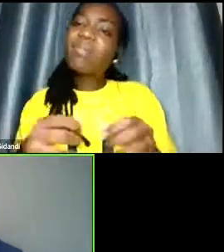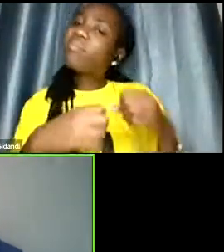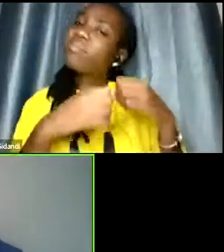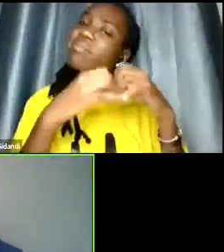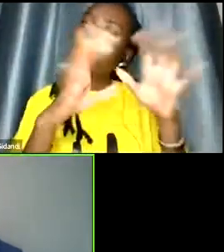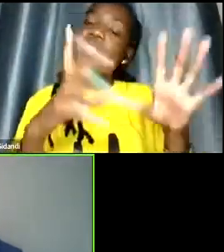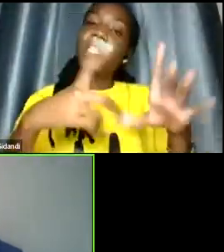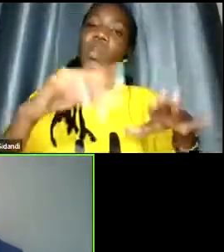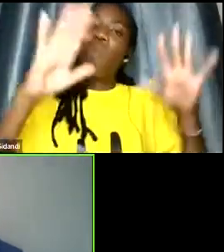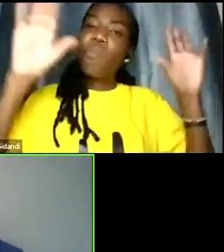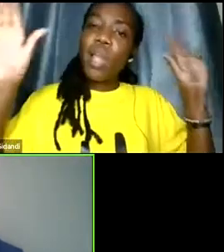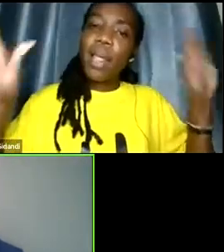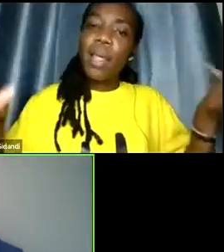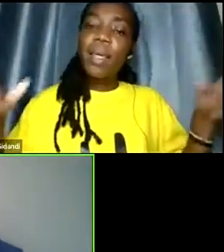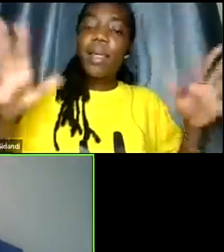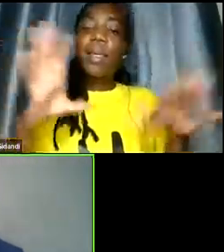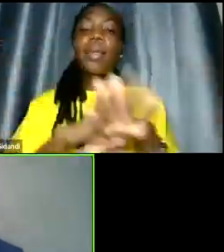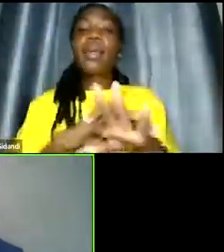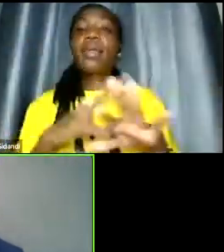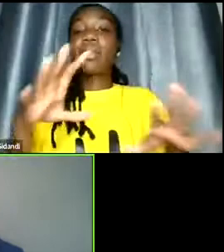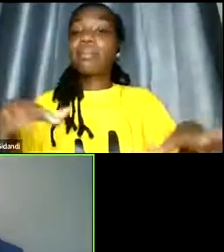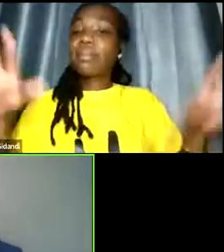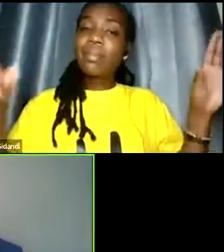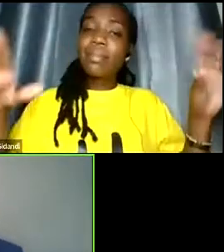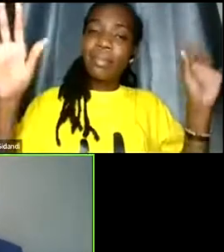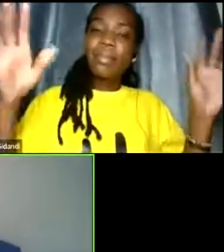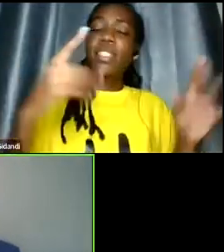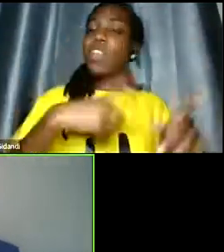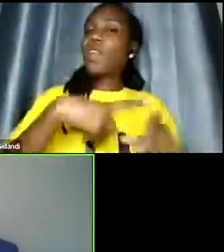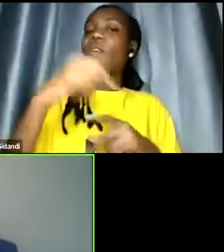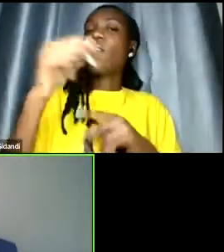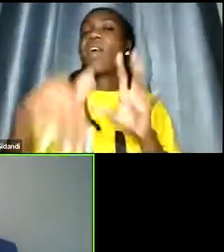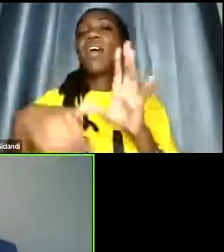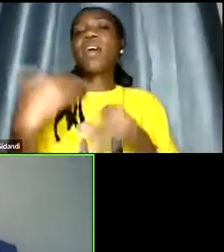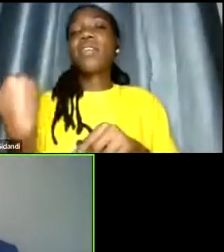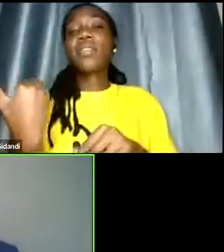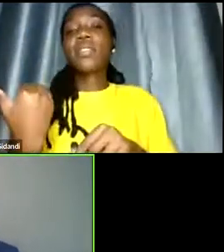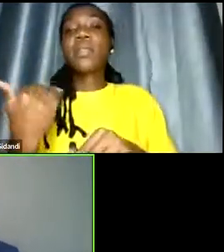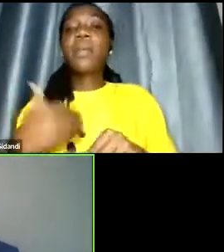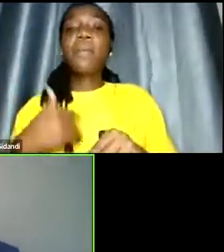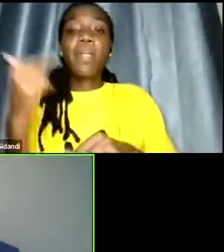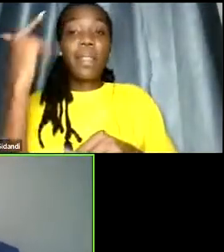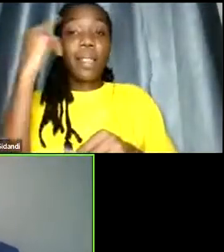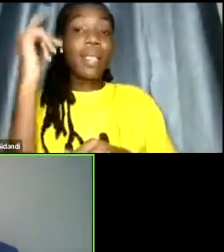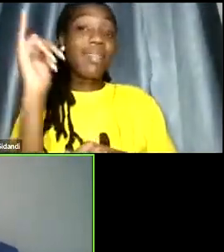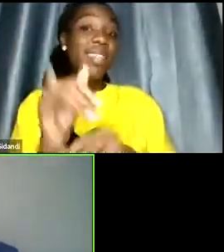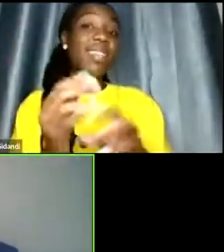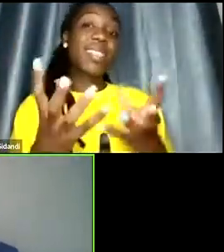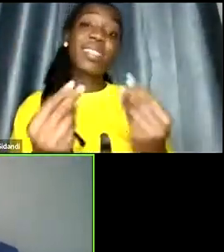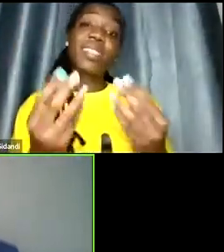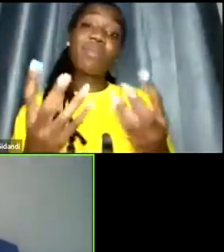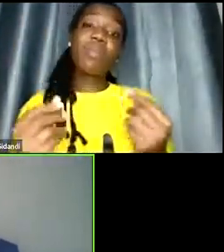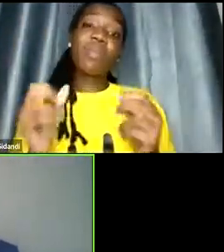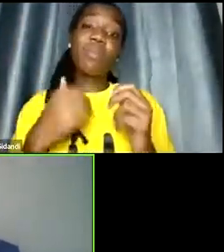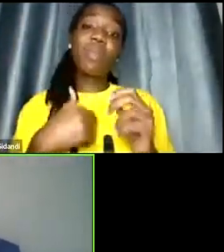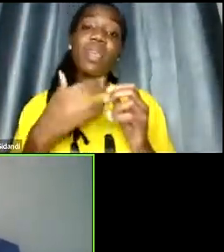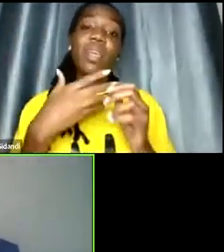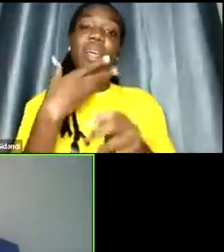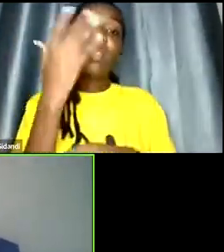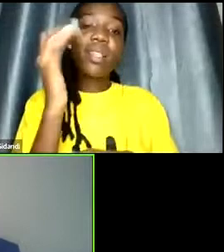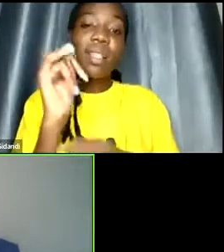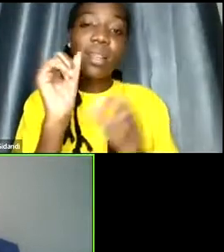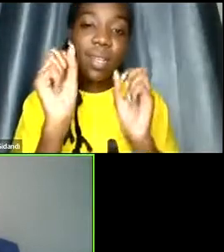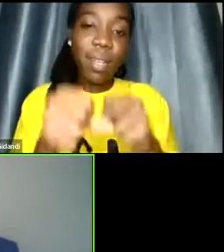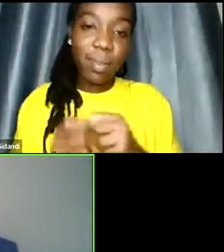their wings to fly and move out there. So as simple, I think that is the simplest I can answer that question. Yeah, they